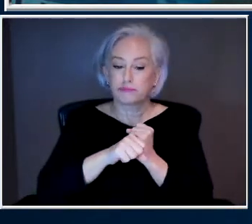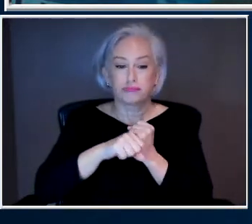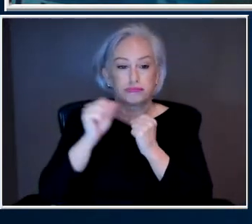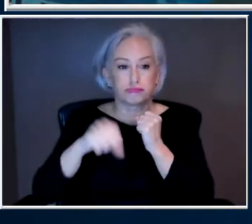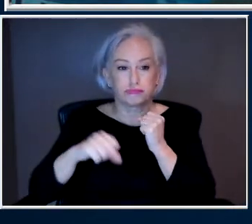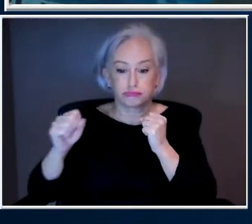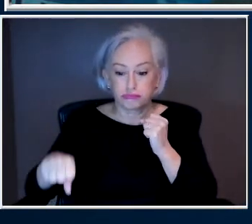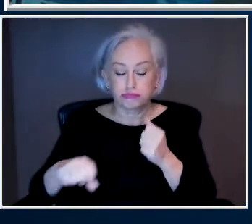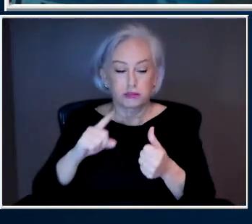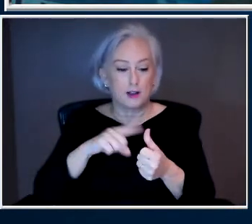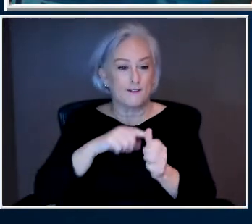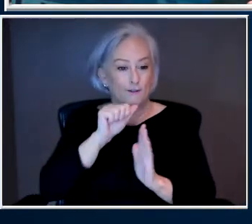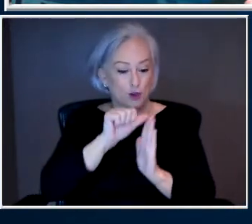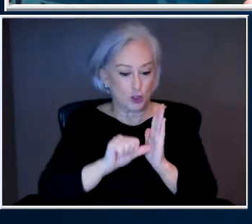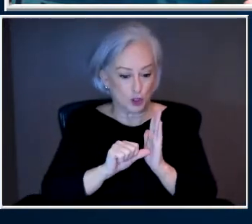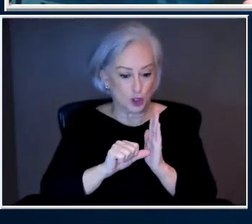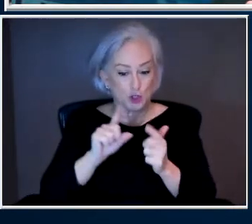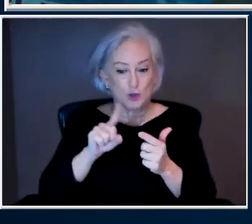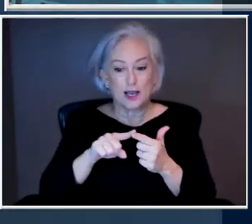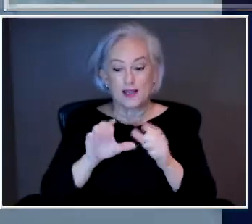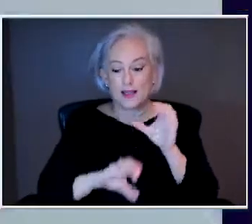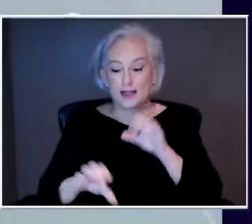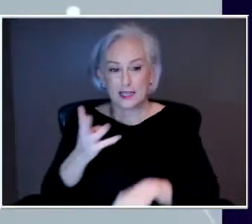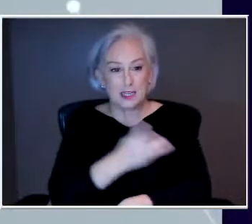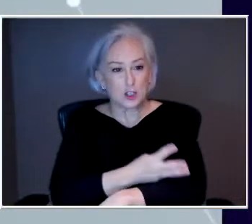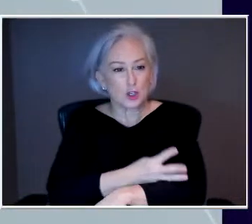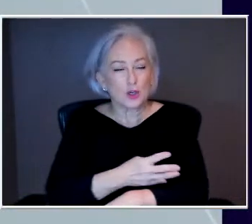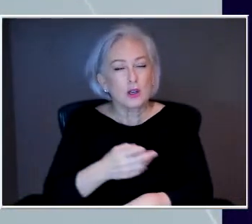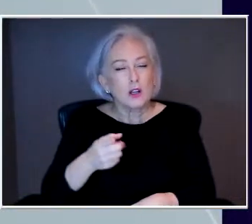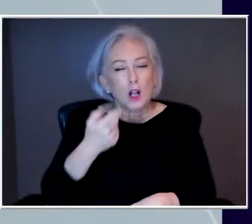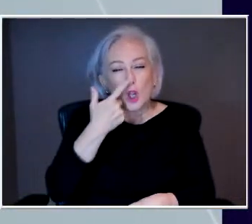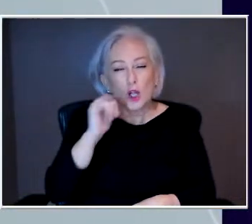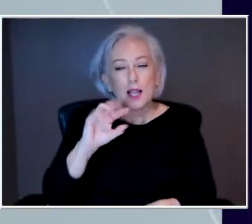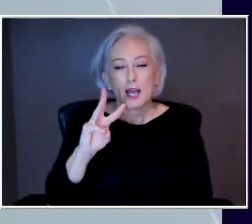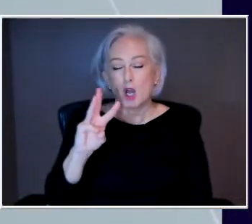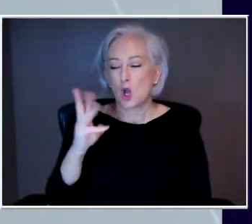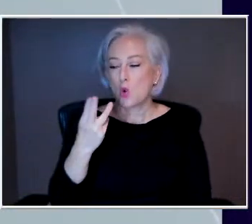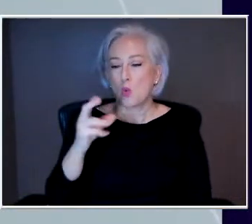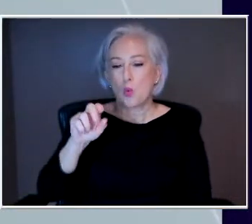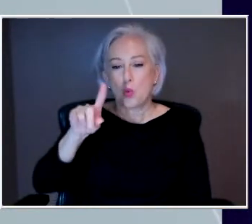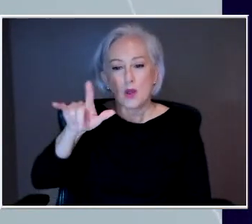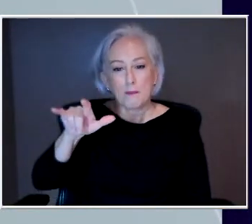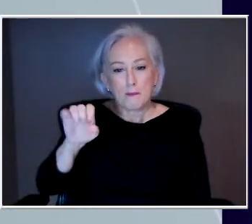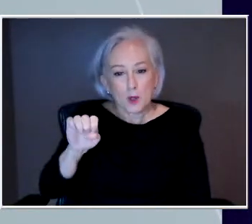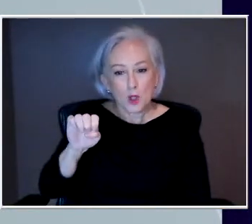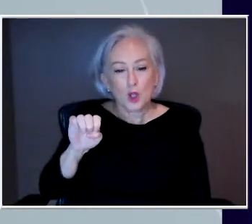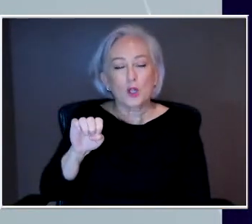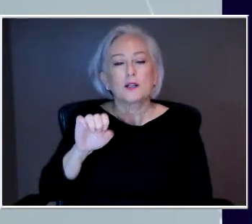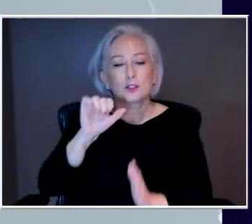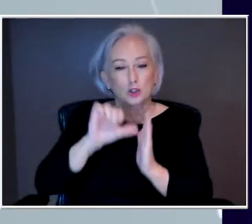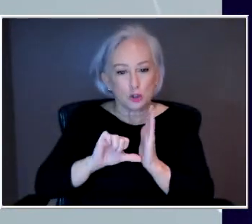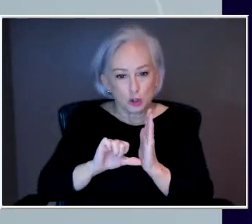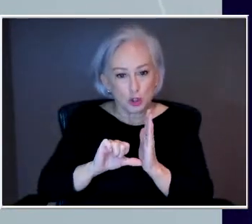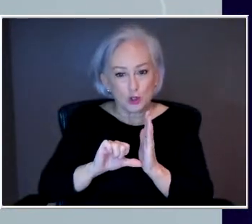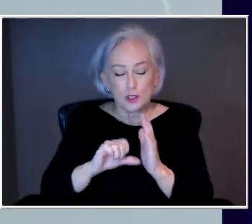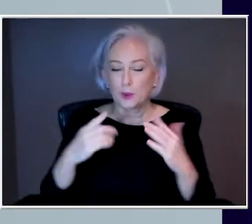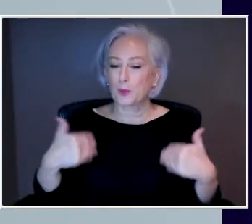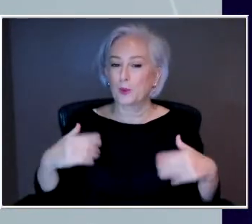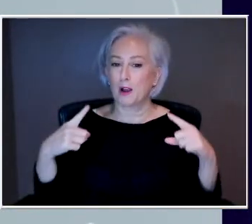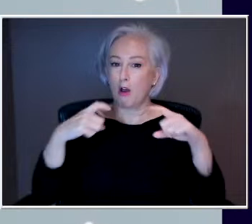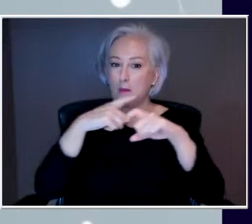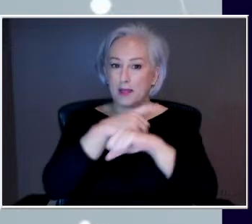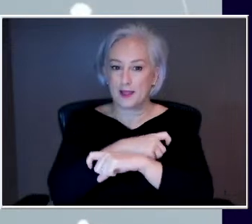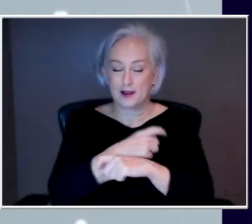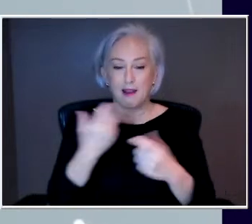The surgery was something called a Whipple procedure. Very complicated surgery. We're going to simplify it for you. The surgeon will remove part of the